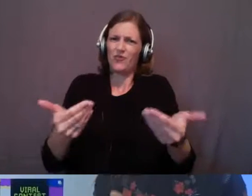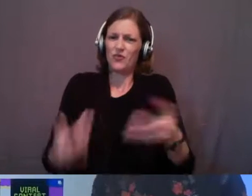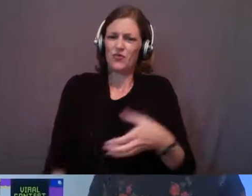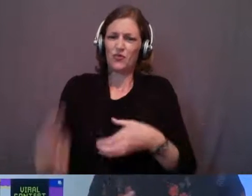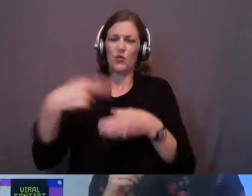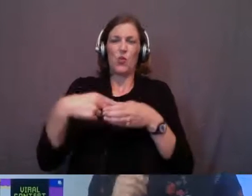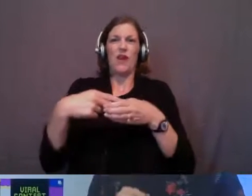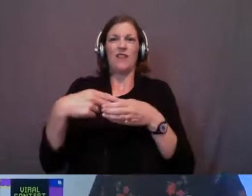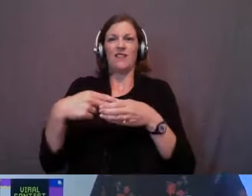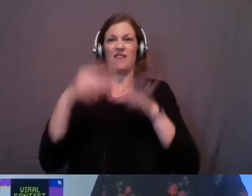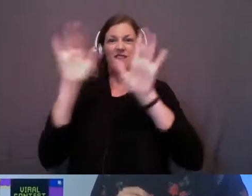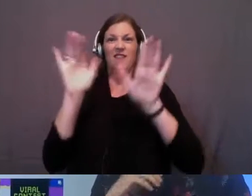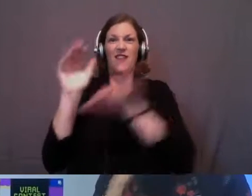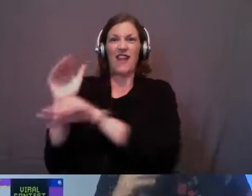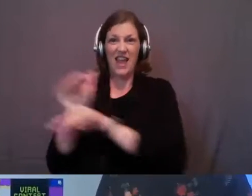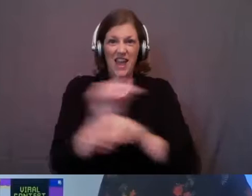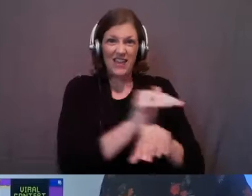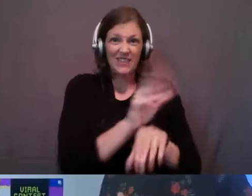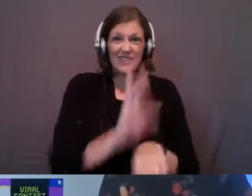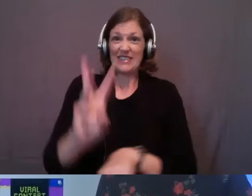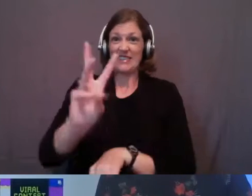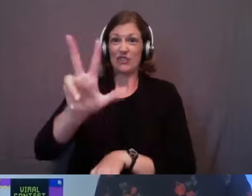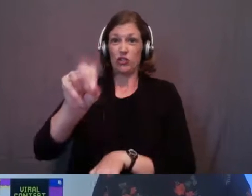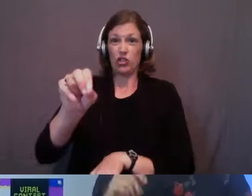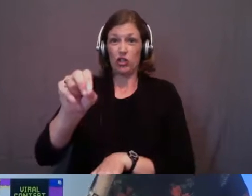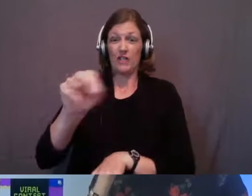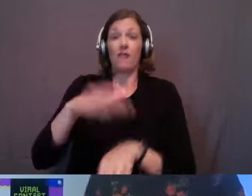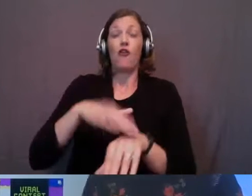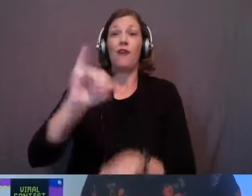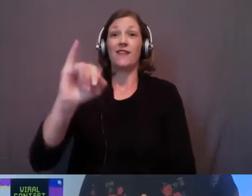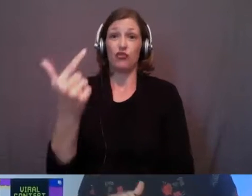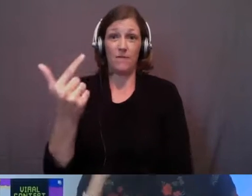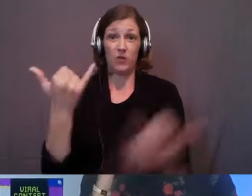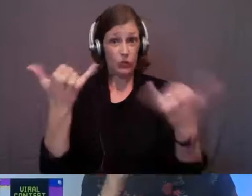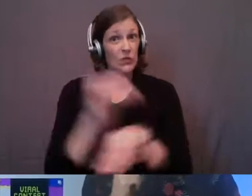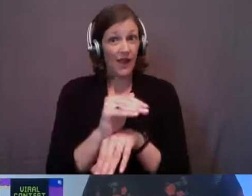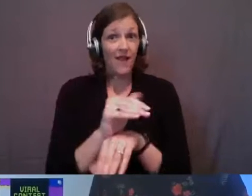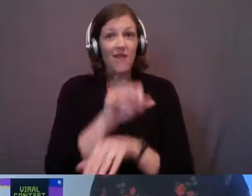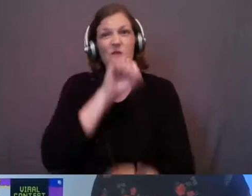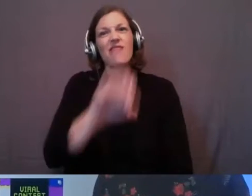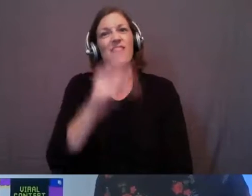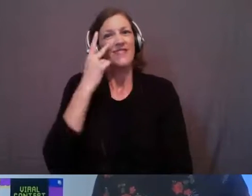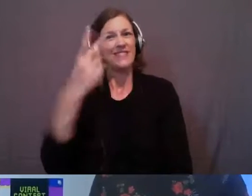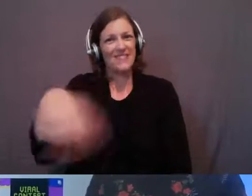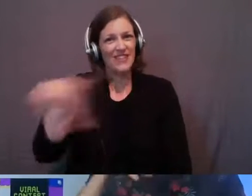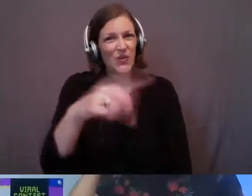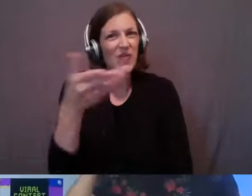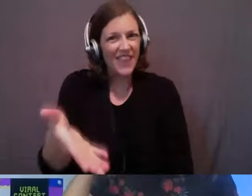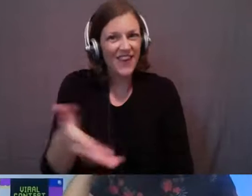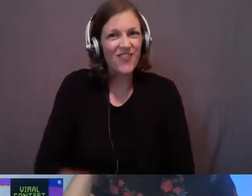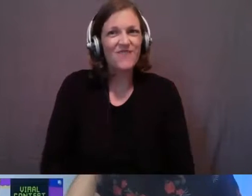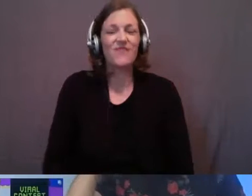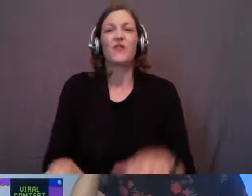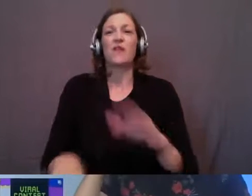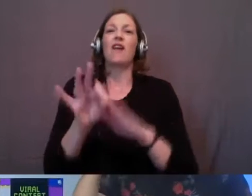every Sunday night at 6:30 p.m. We go live on Instagram. That's tonight, and I would love to see you there. You can find our